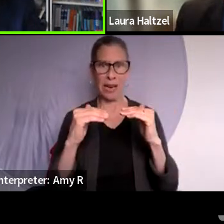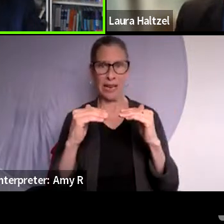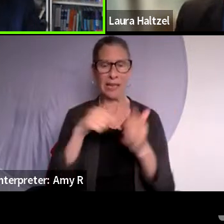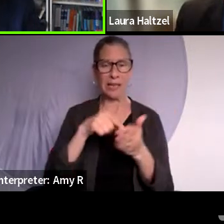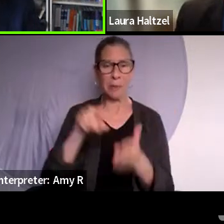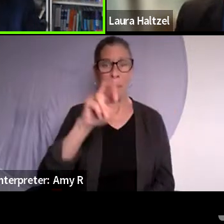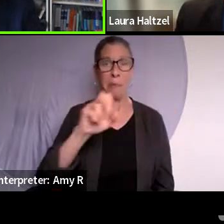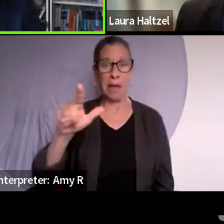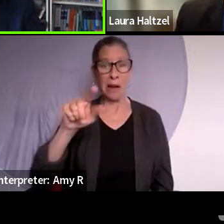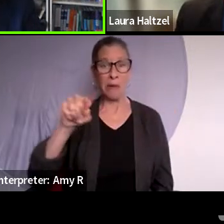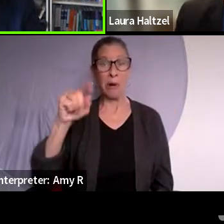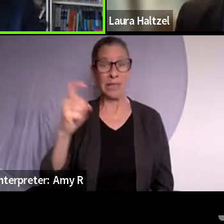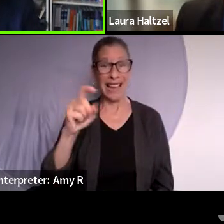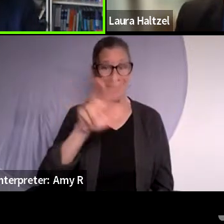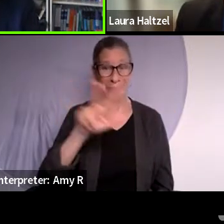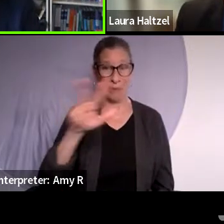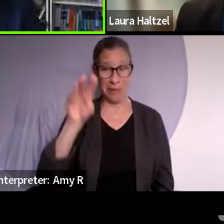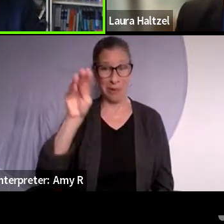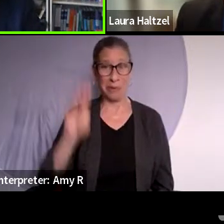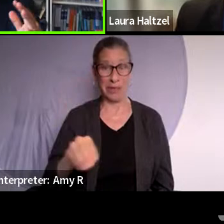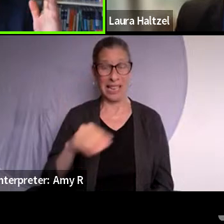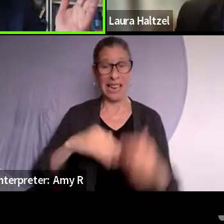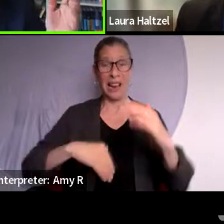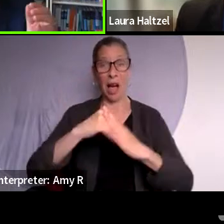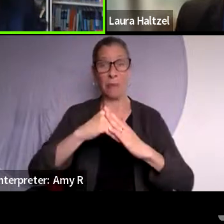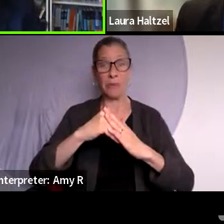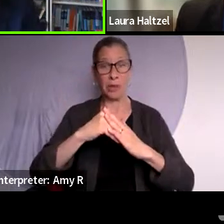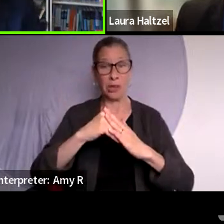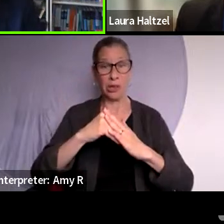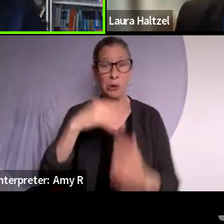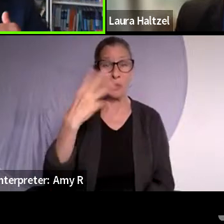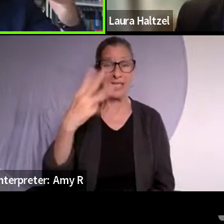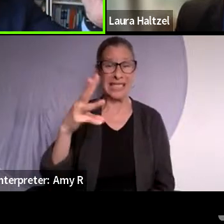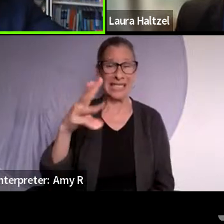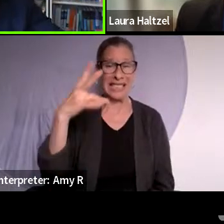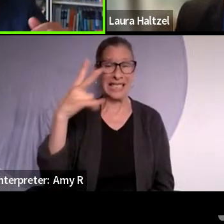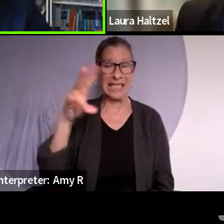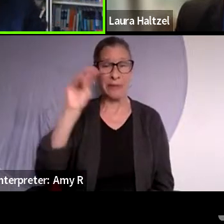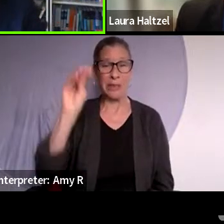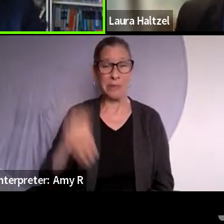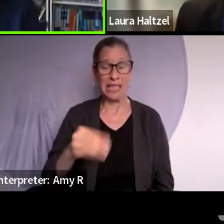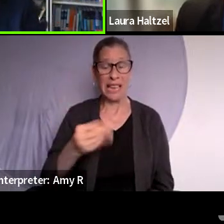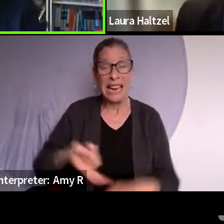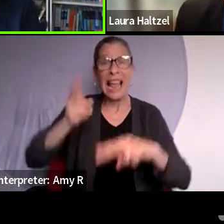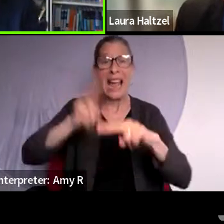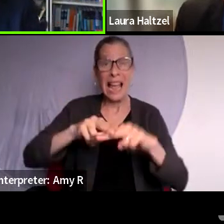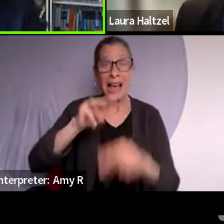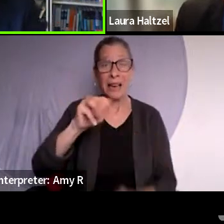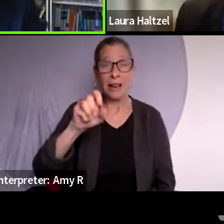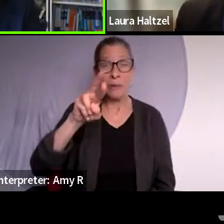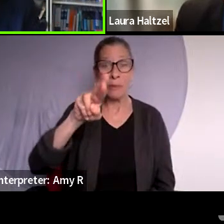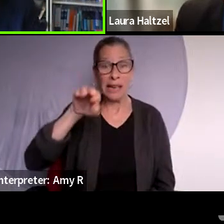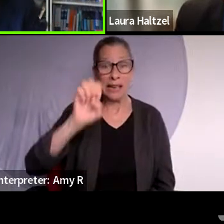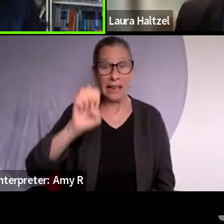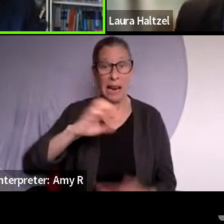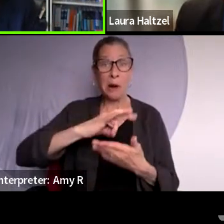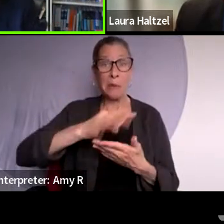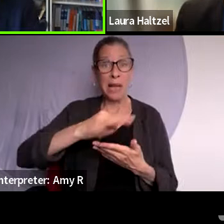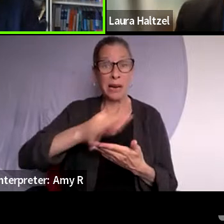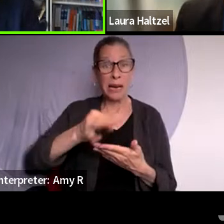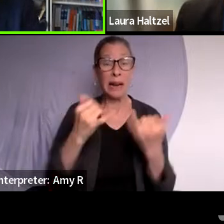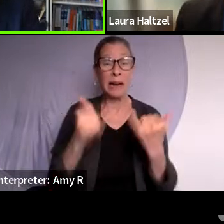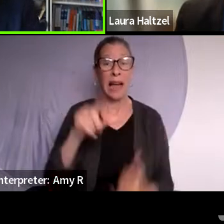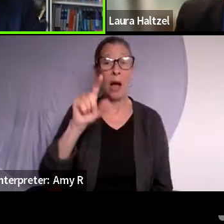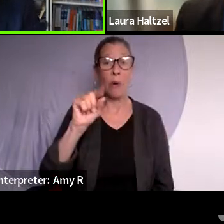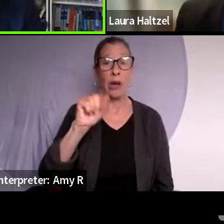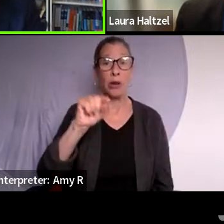by 33%. Up to 16, 17% plus add on Medicare. Now you're basically looking at a 20%